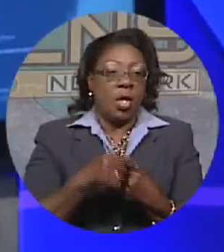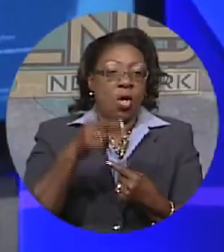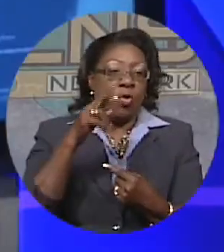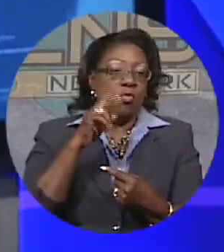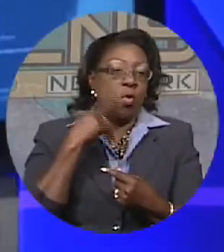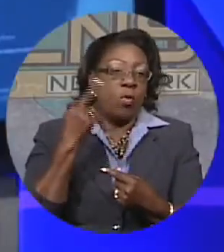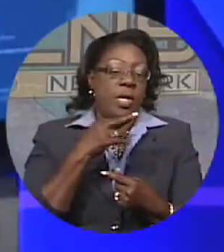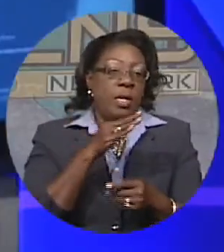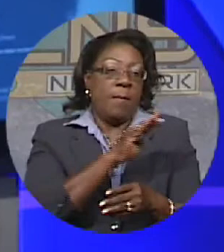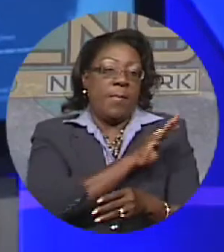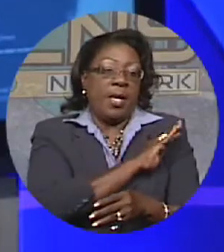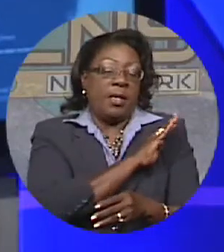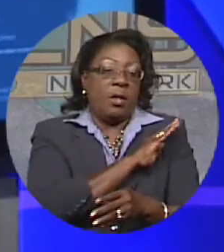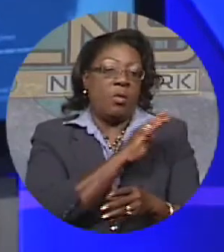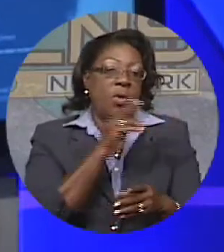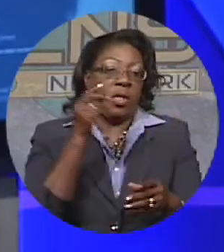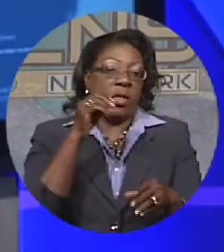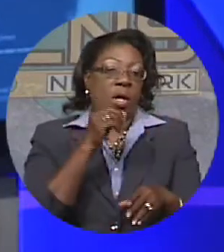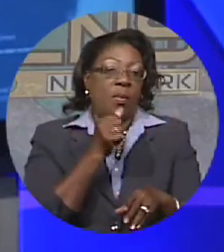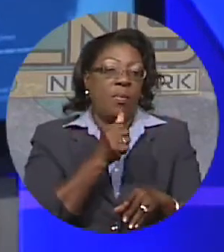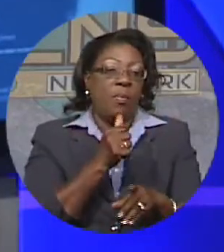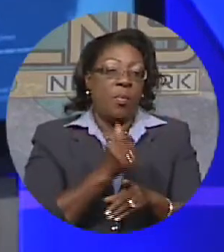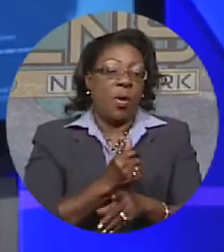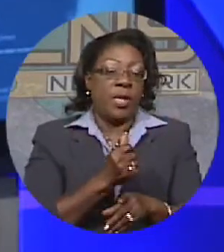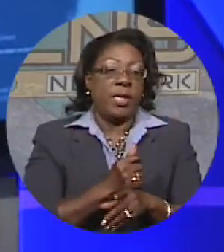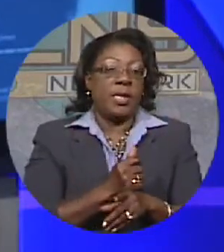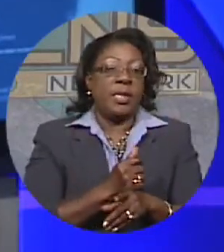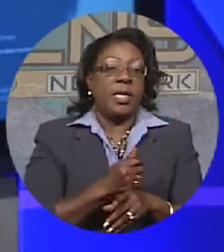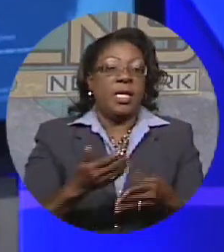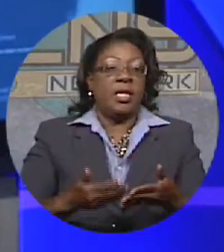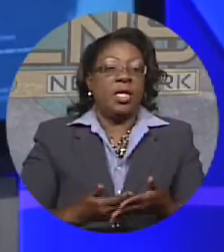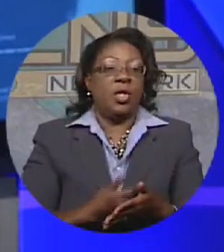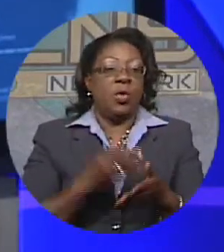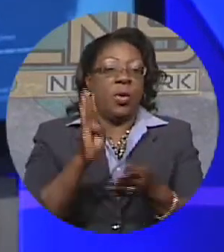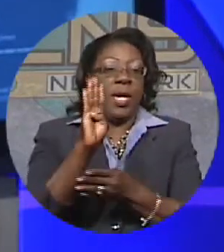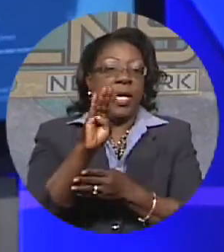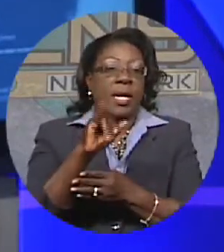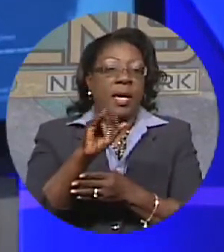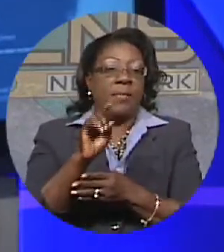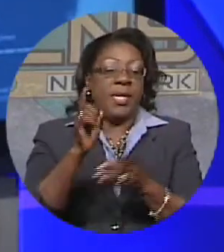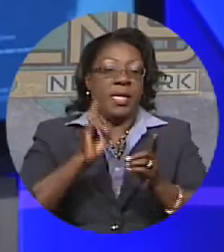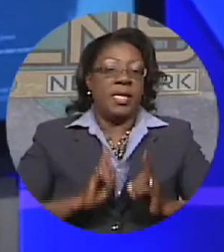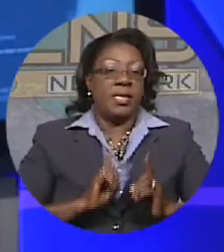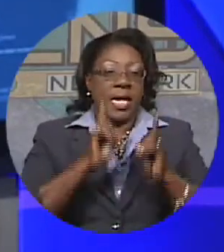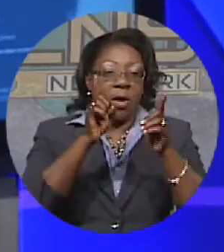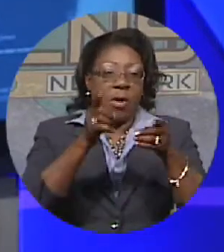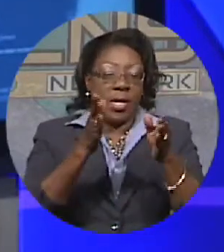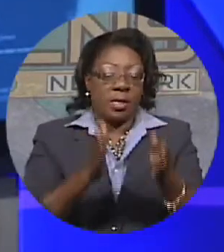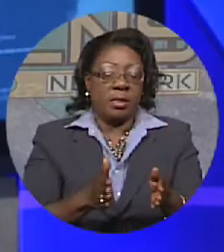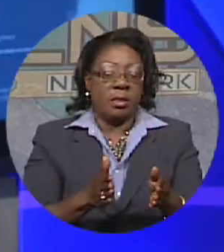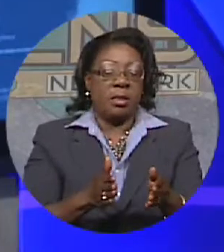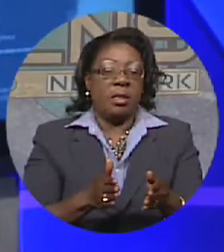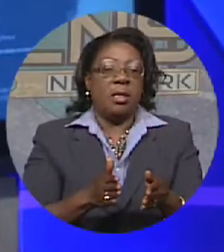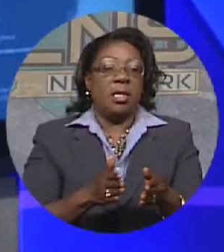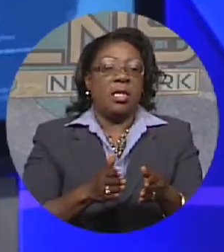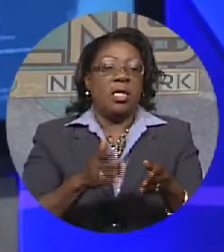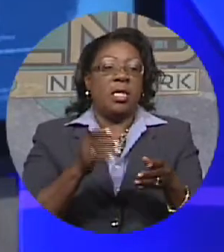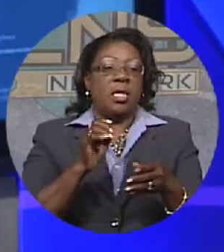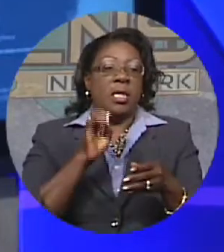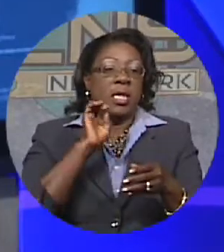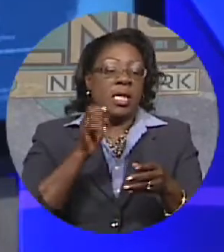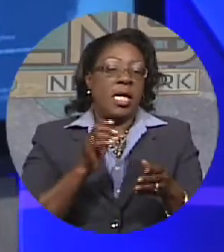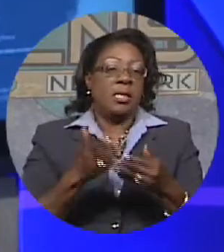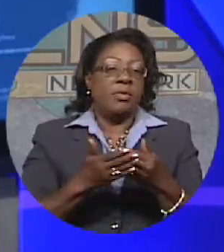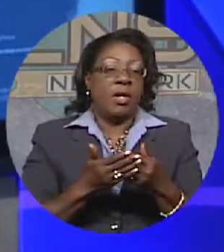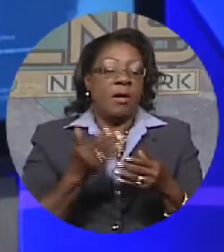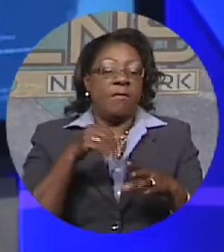new NIB director. And while Minister Gibson admits Mrs. Bethel has her hands full, he has every confidence in her ability to turn the